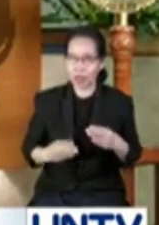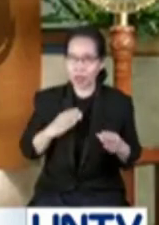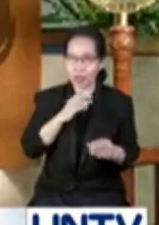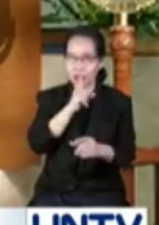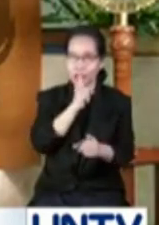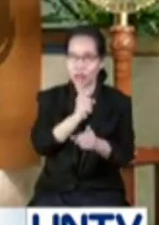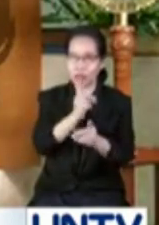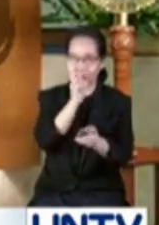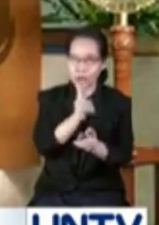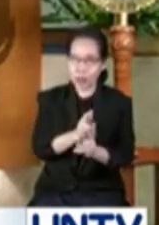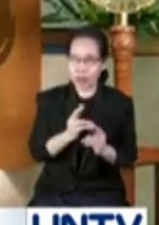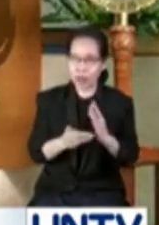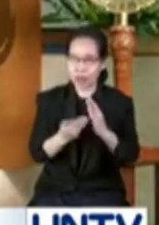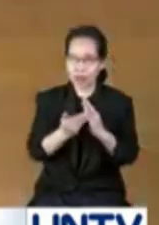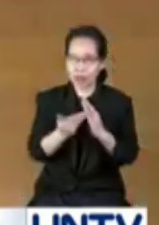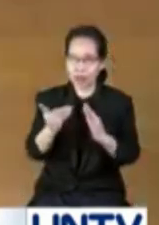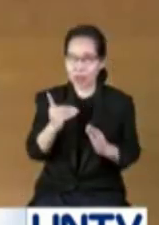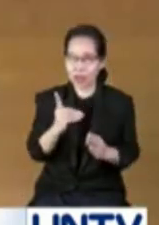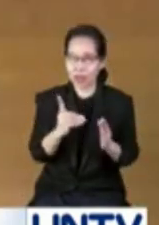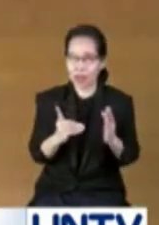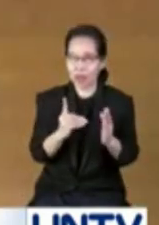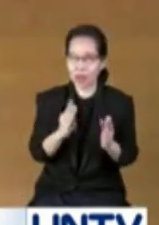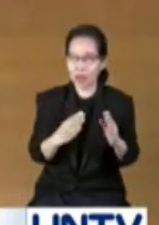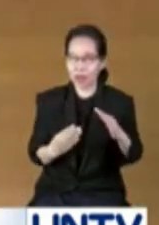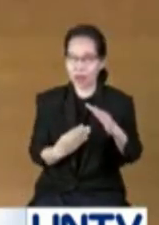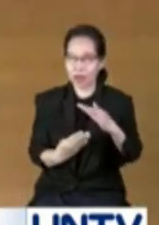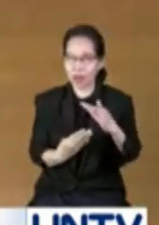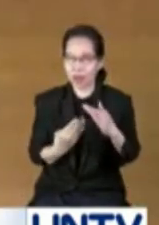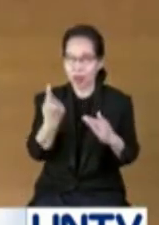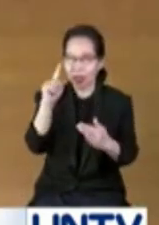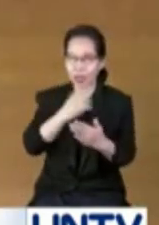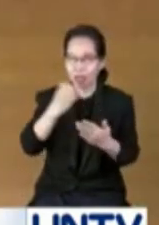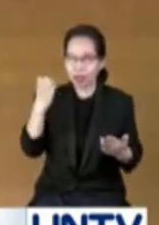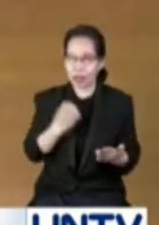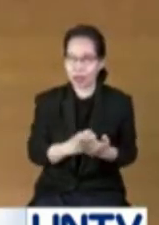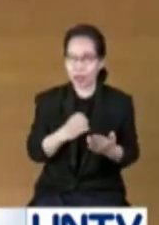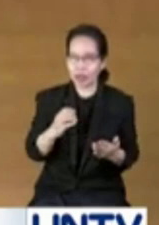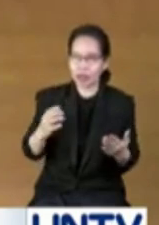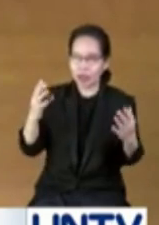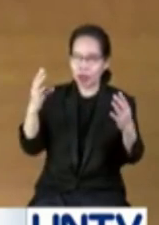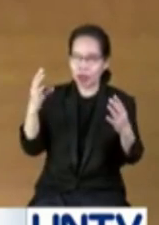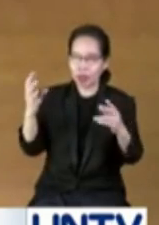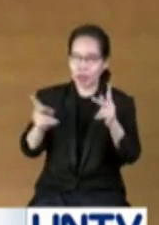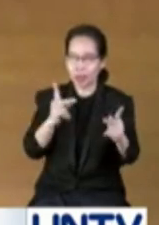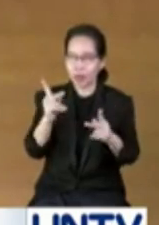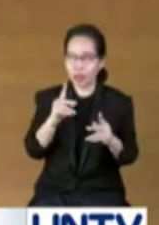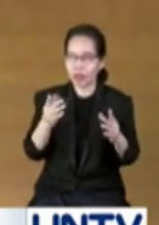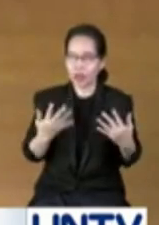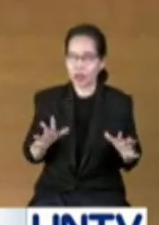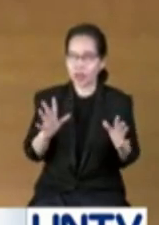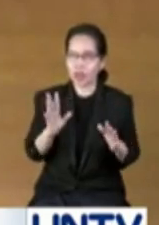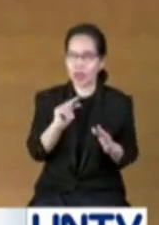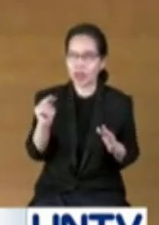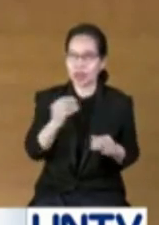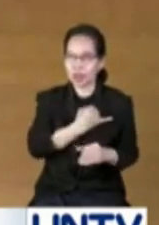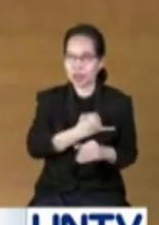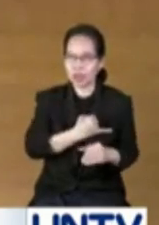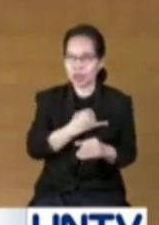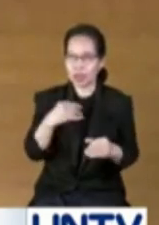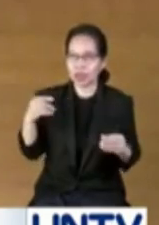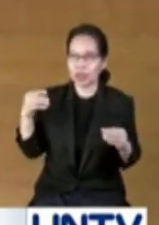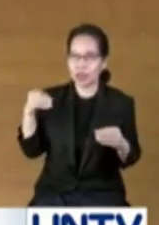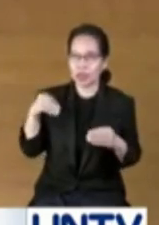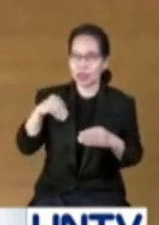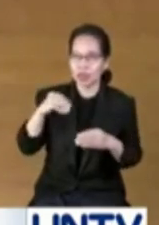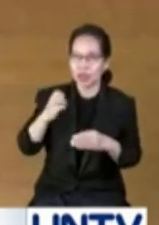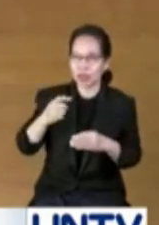digital database of our own for the entire population. This has already been integrated into the eGovPH